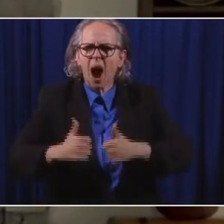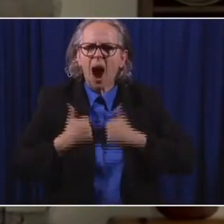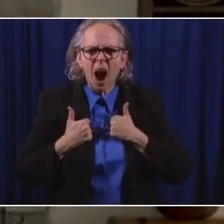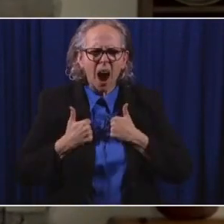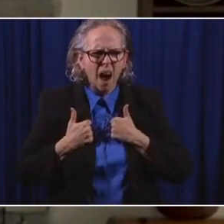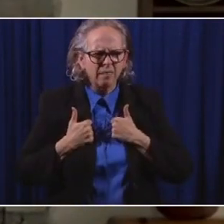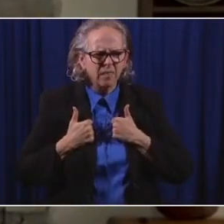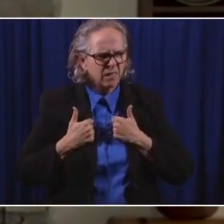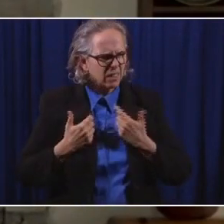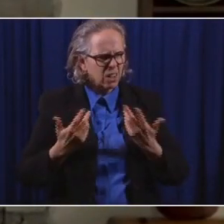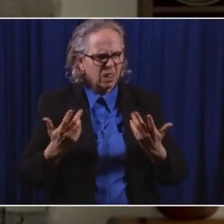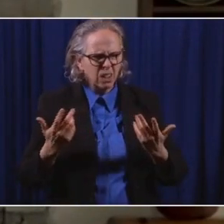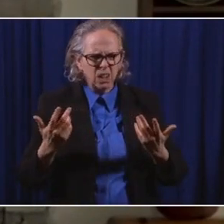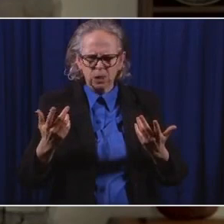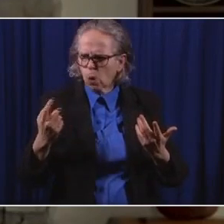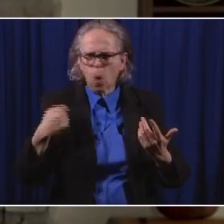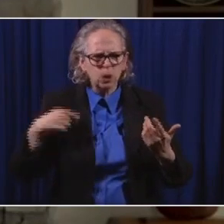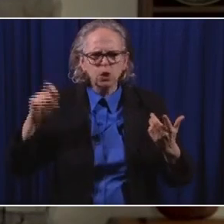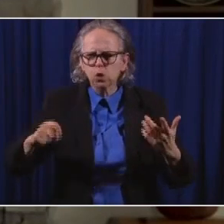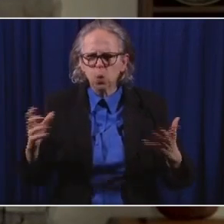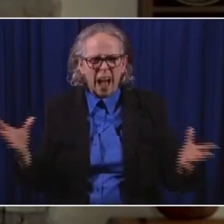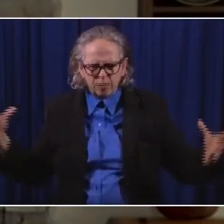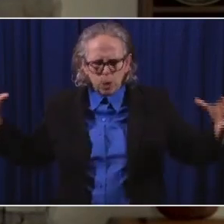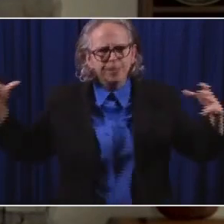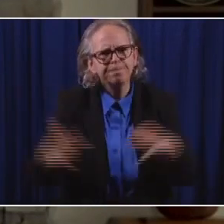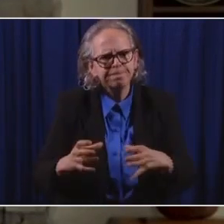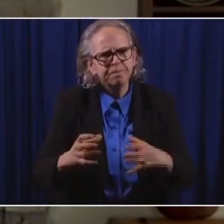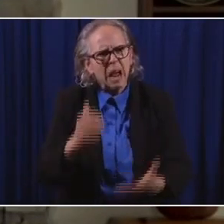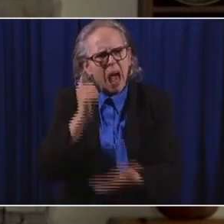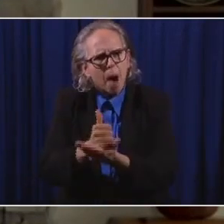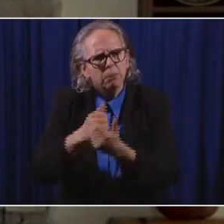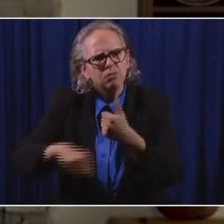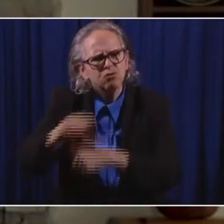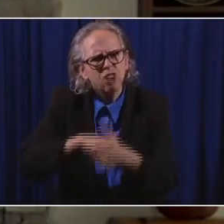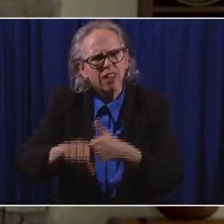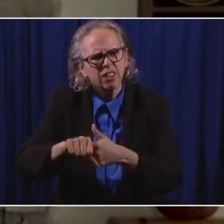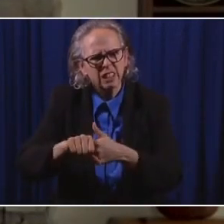out even if we didn't know the people. That's what we're